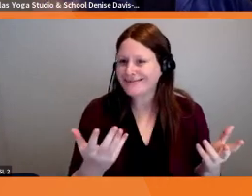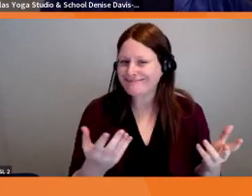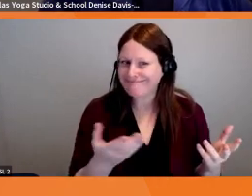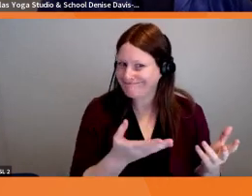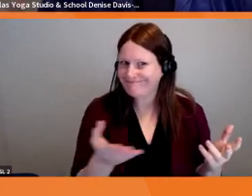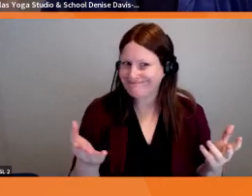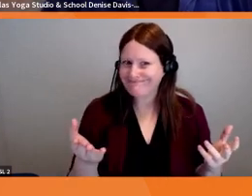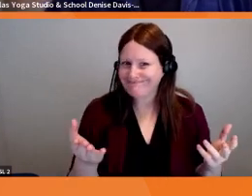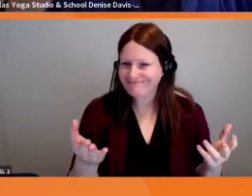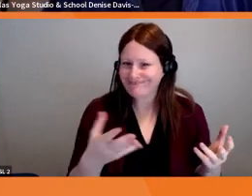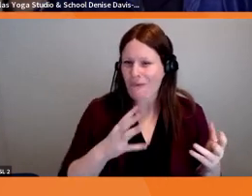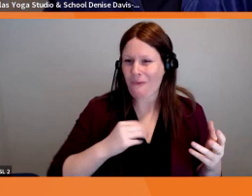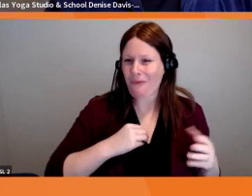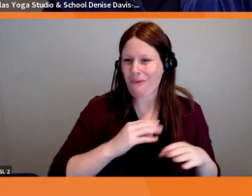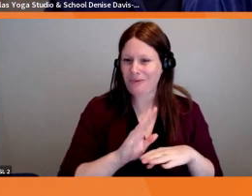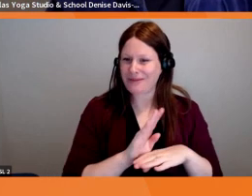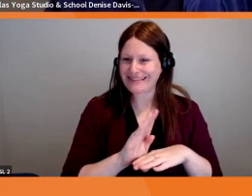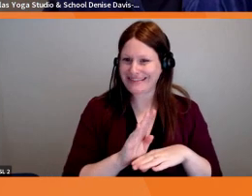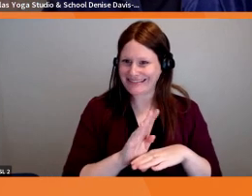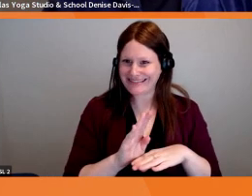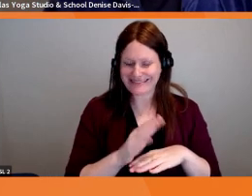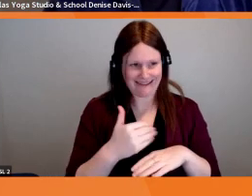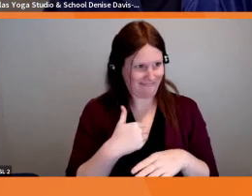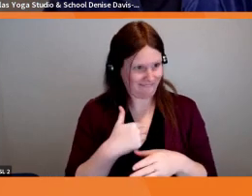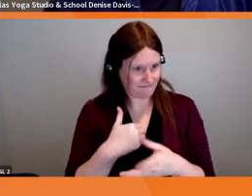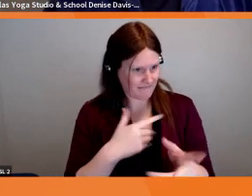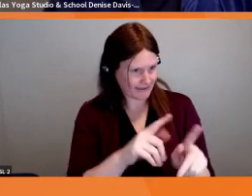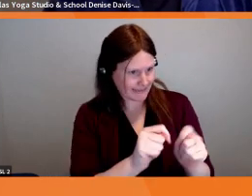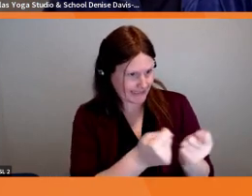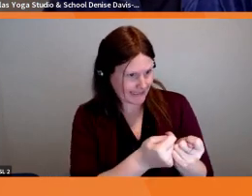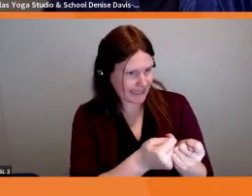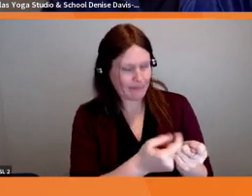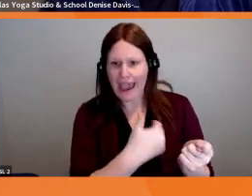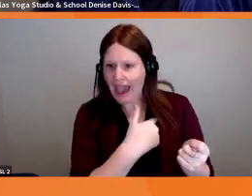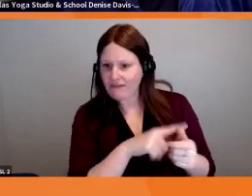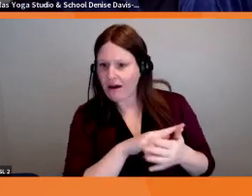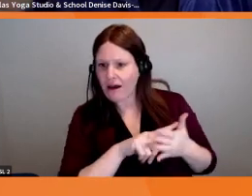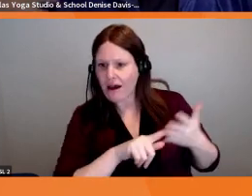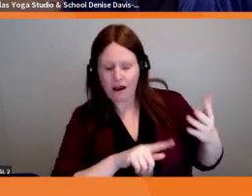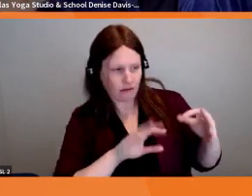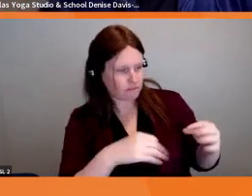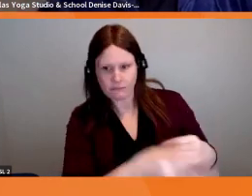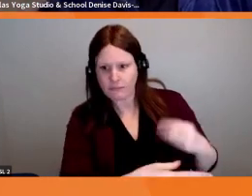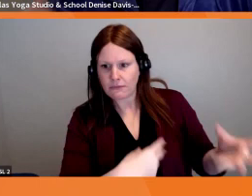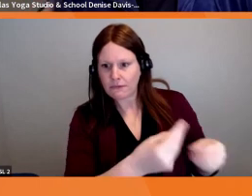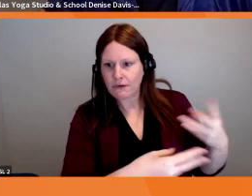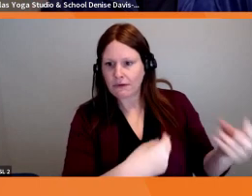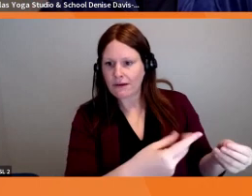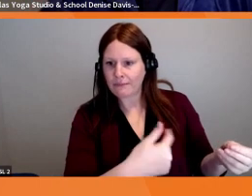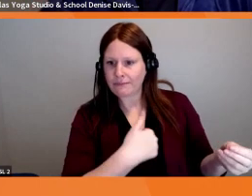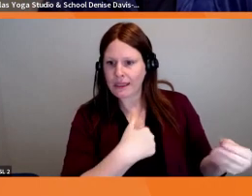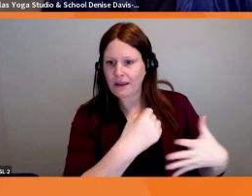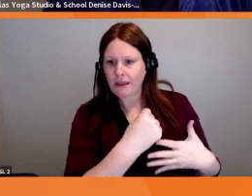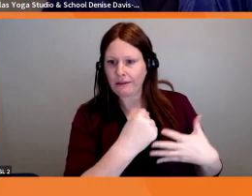really great at making sure we have a great employee or team health and wellness program, but we don't always take advantage